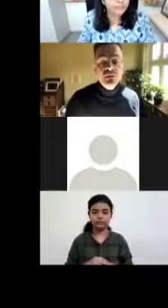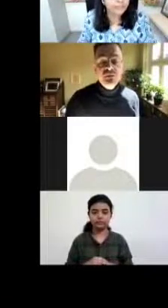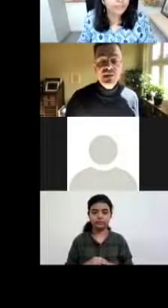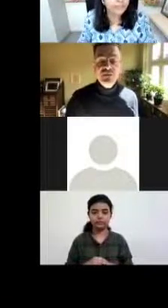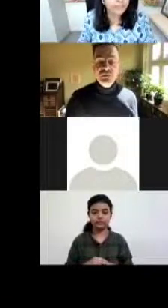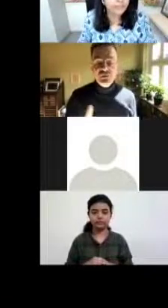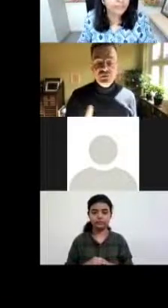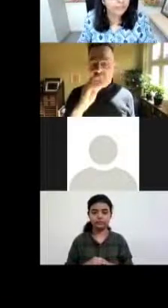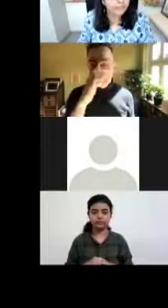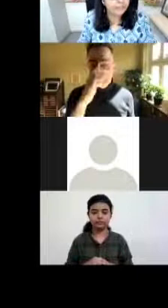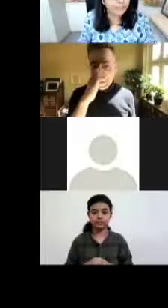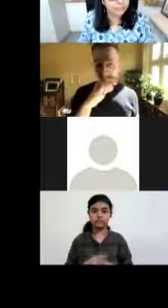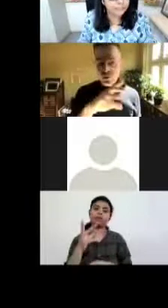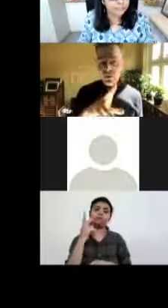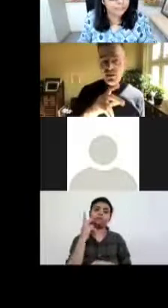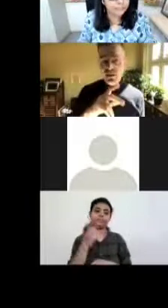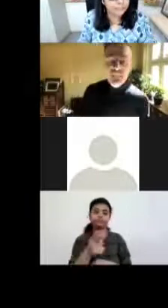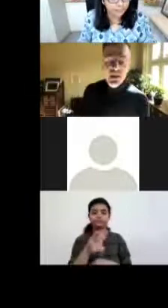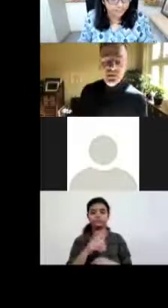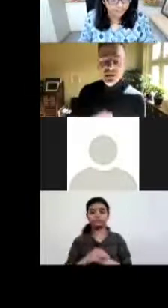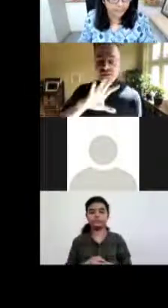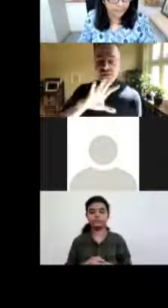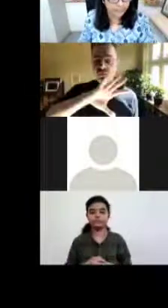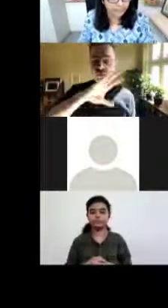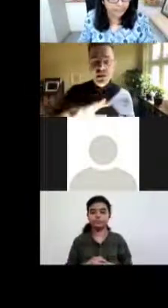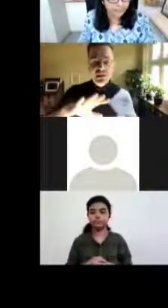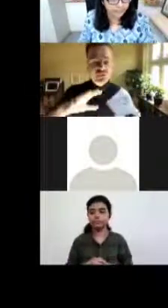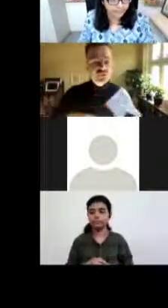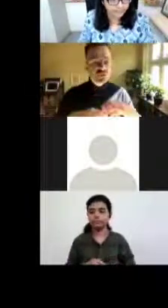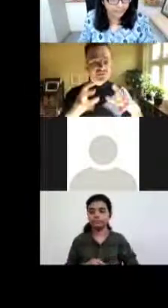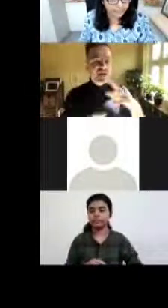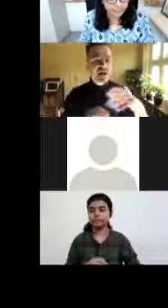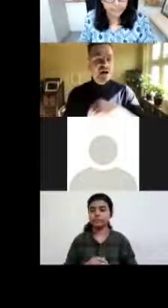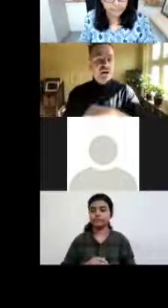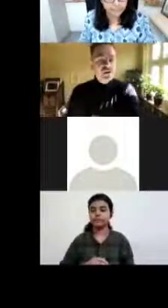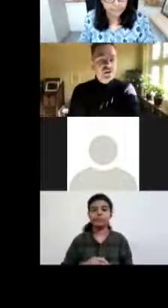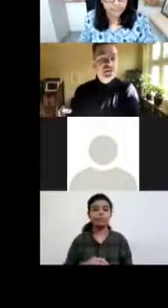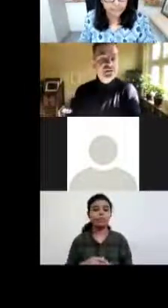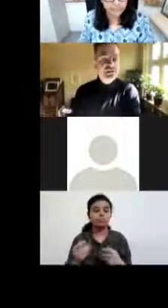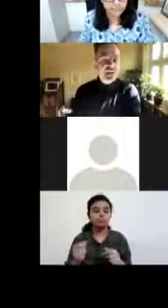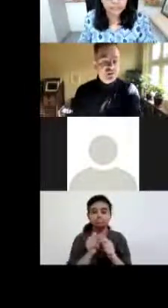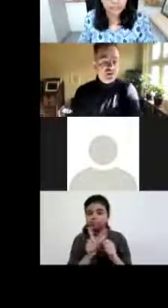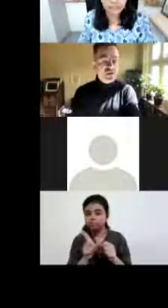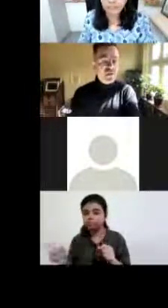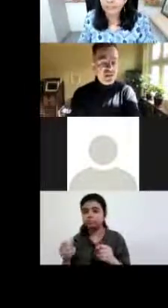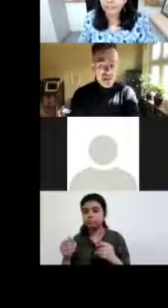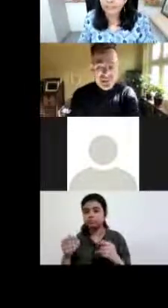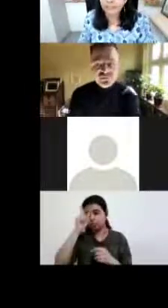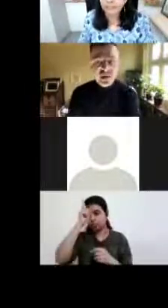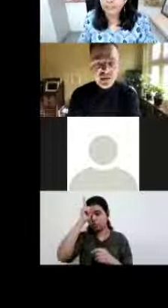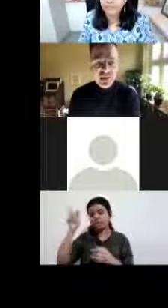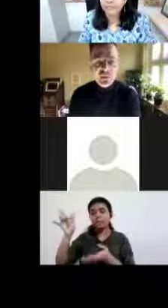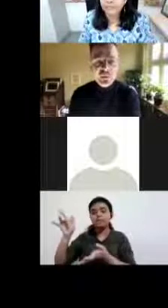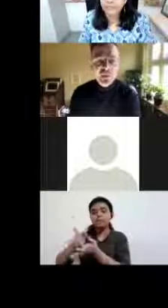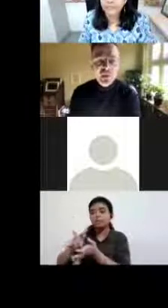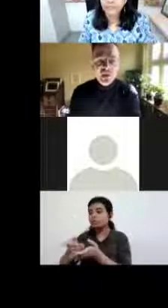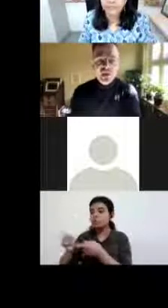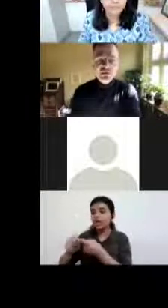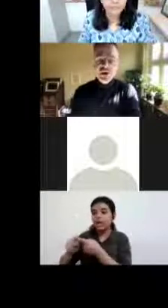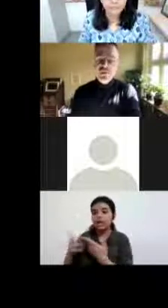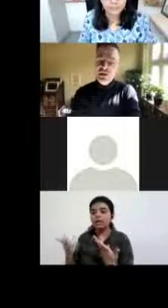a strange, now just to define how the current situation in Germany is right